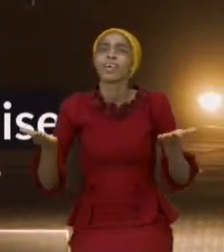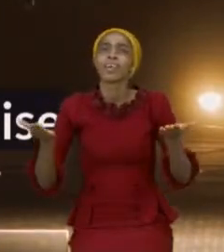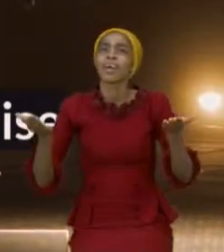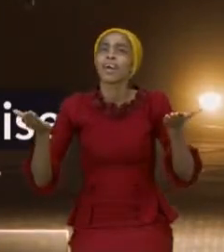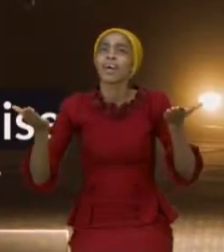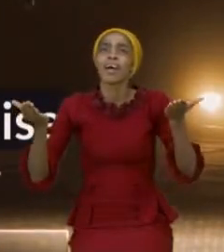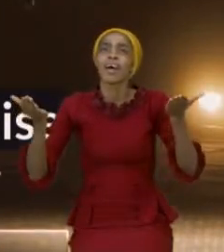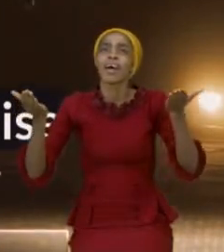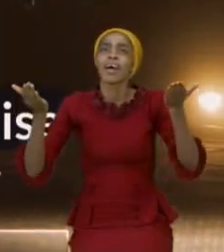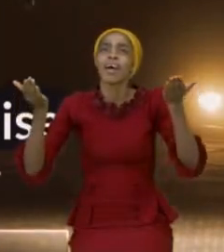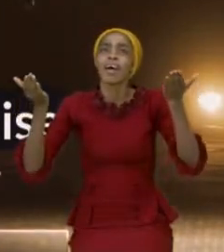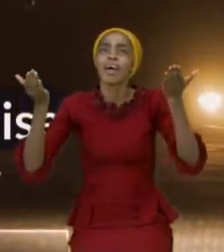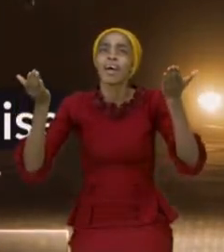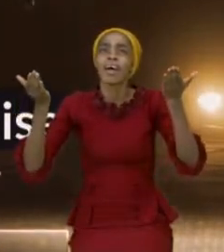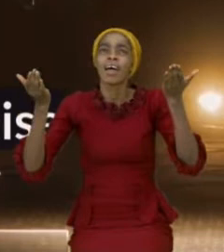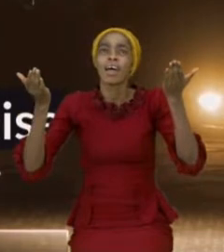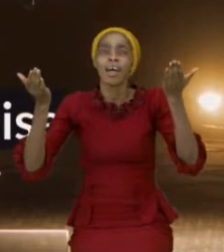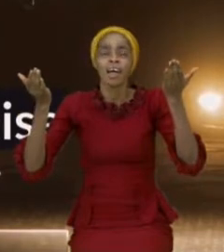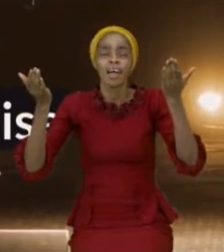lifted high